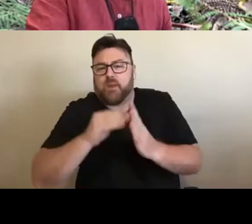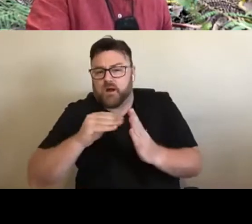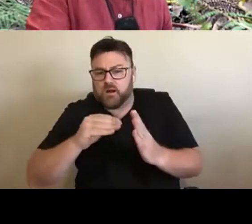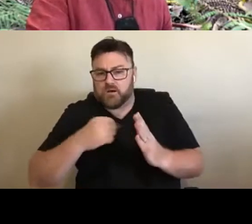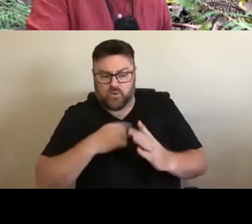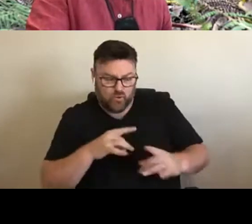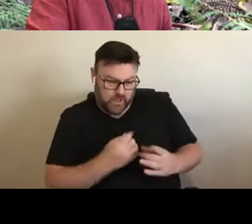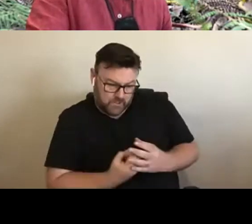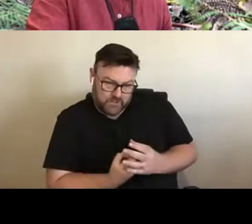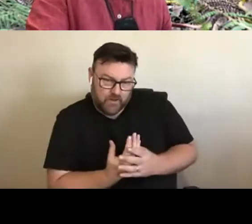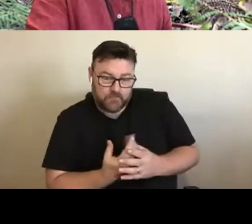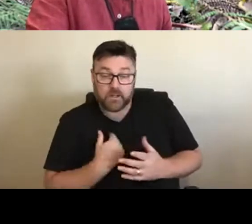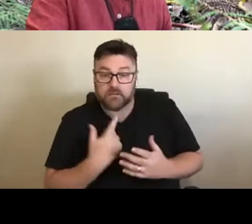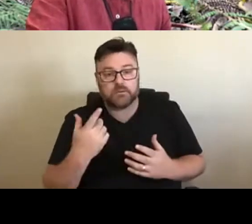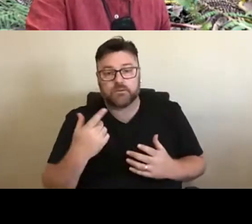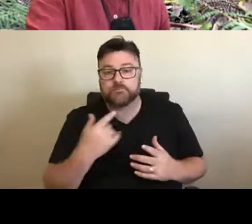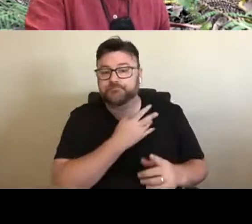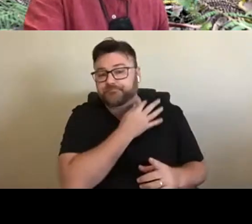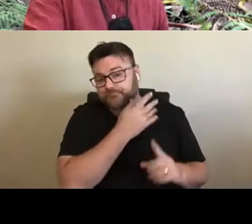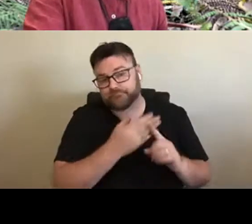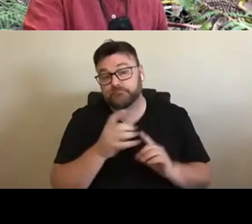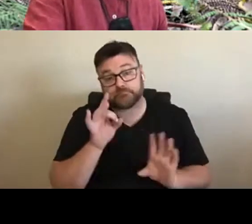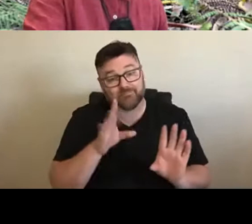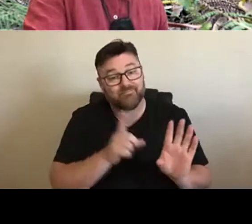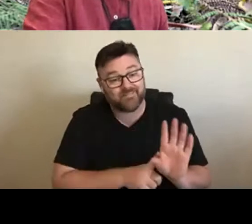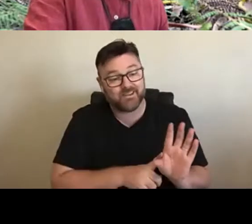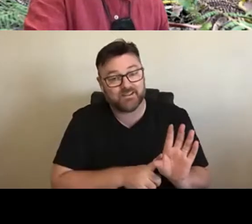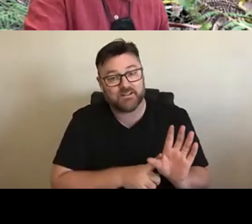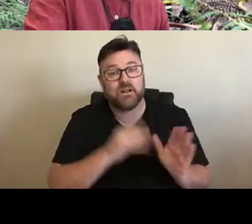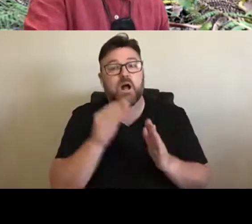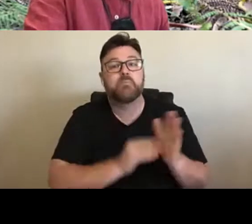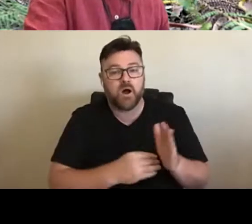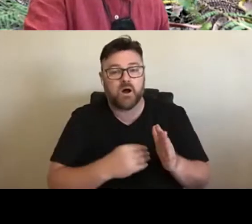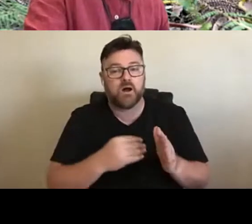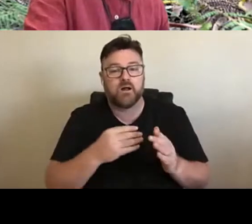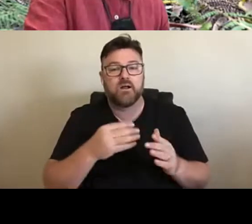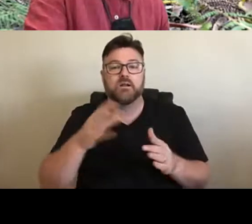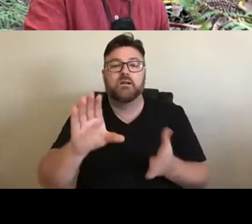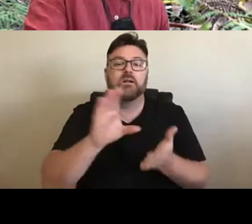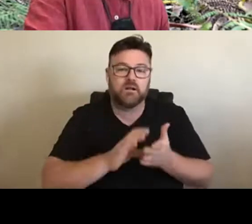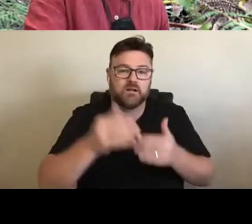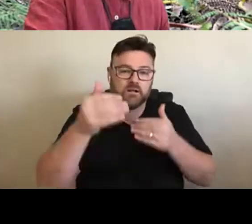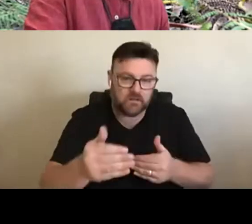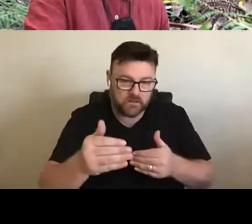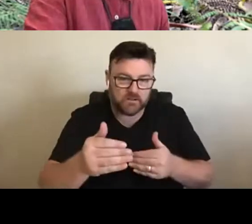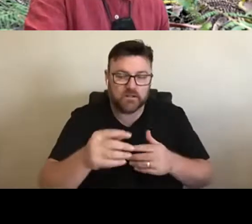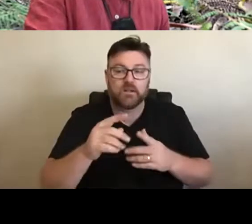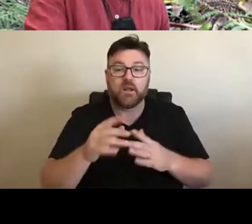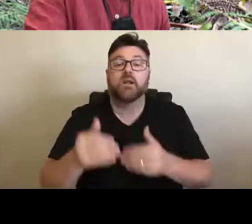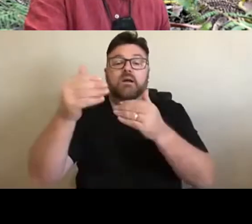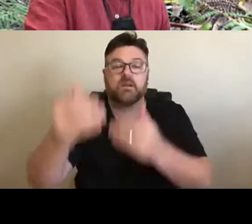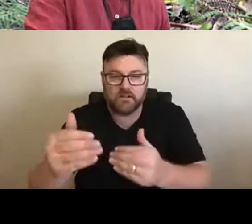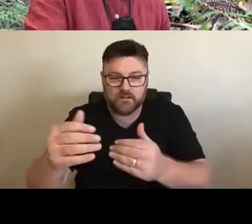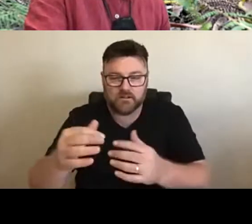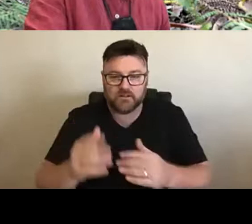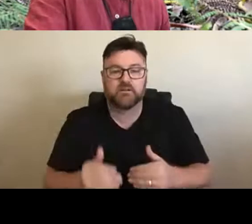been ongoing for 10 years now. So, and I can't quite get, the work is percolating, but I don't